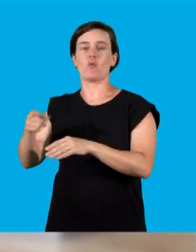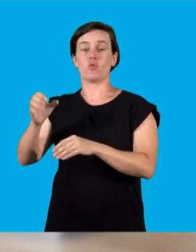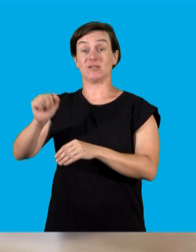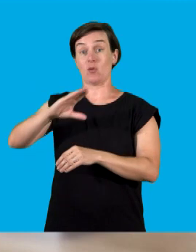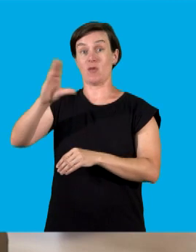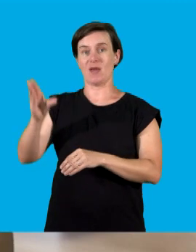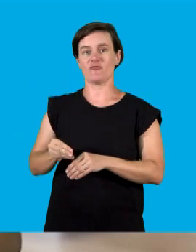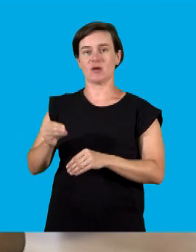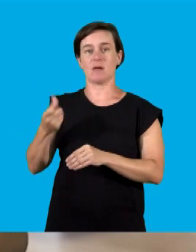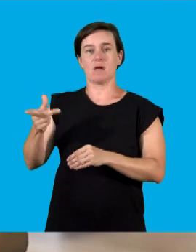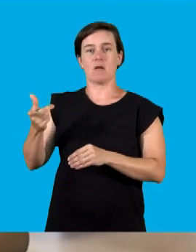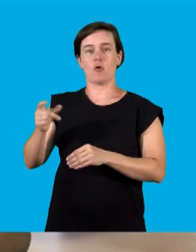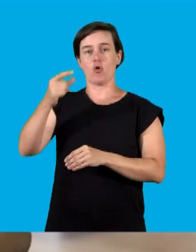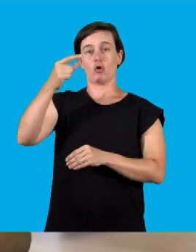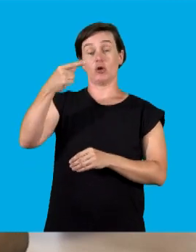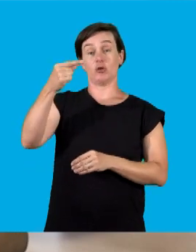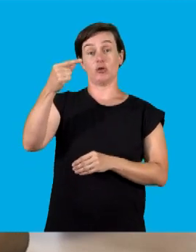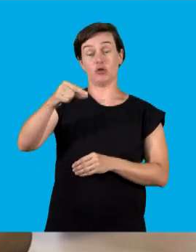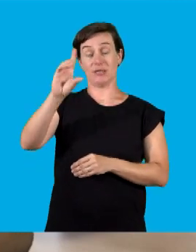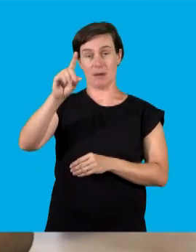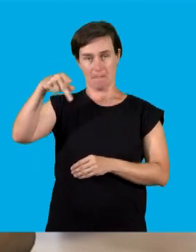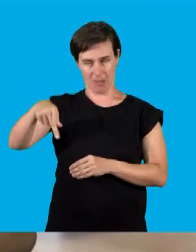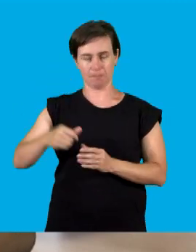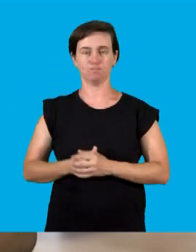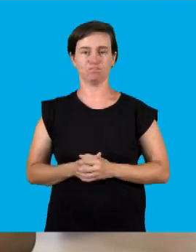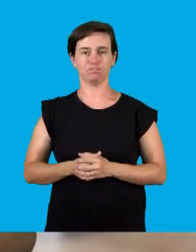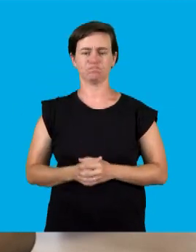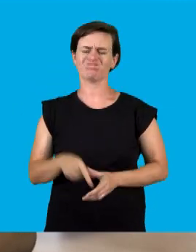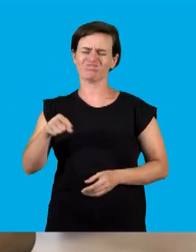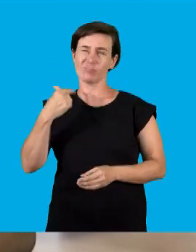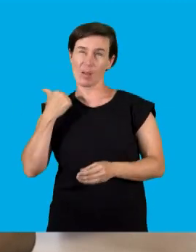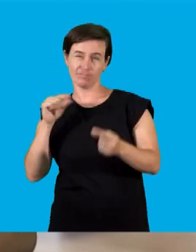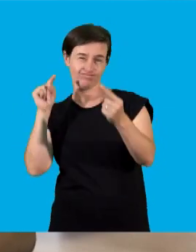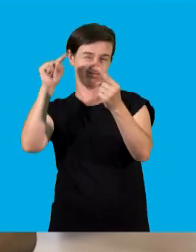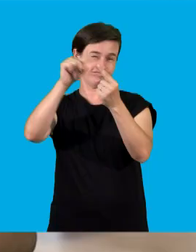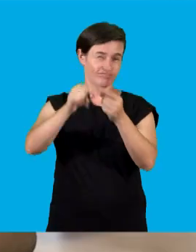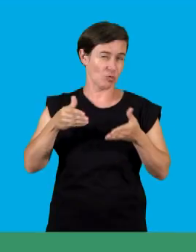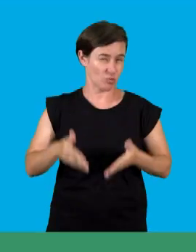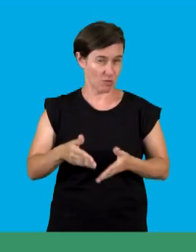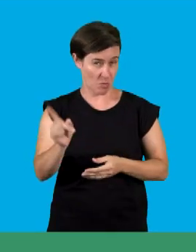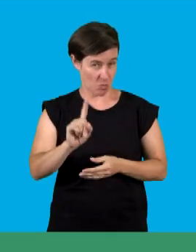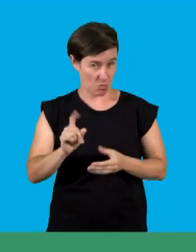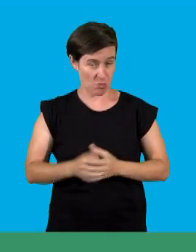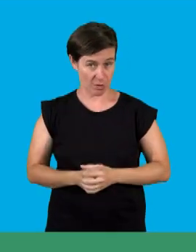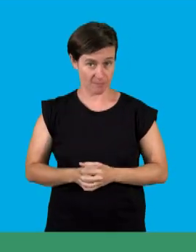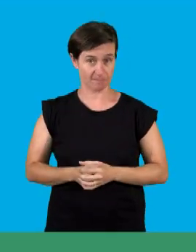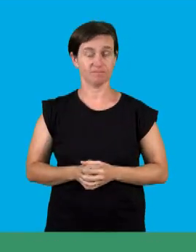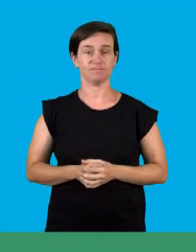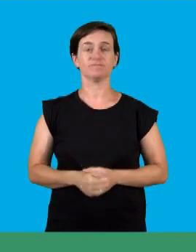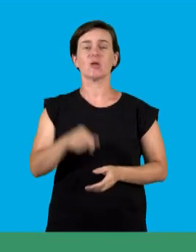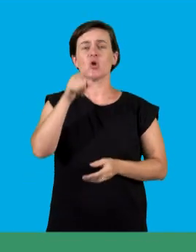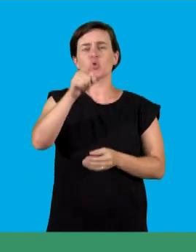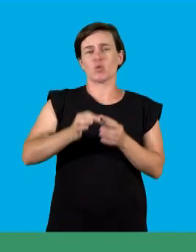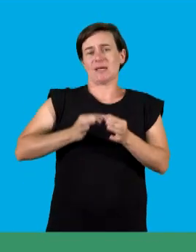is business sectors. Now, let's look at our lesson objectives. At the end of the lesson, you should be able